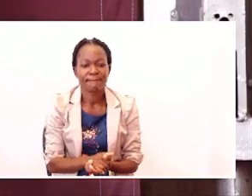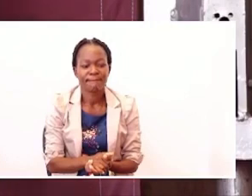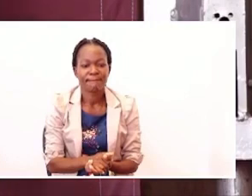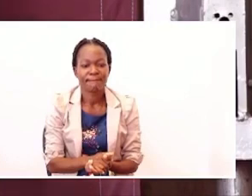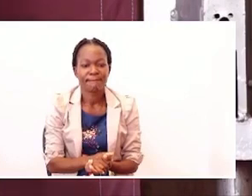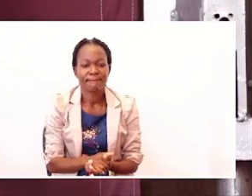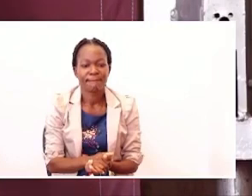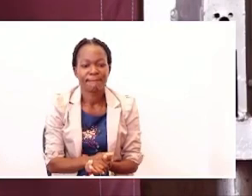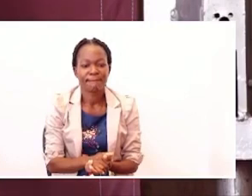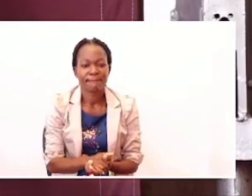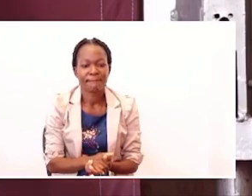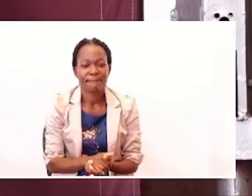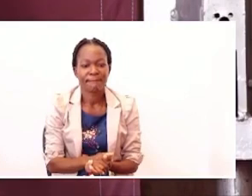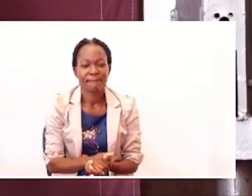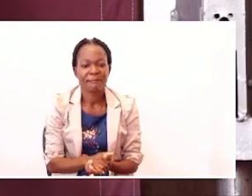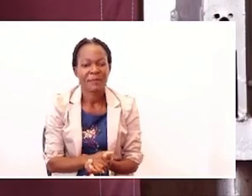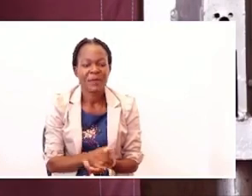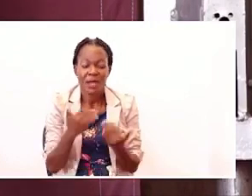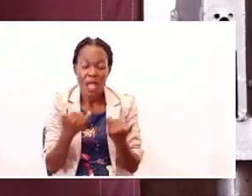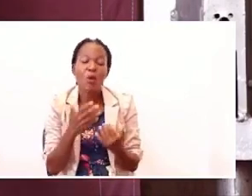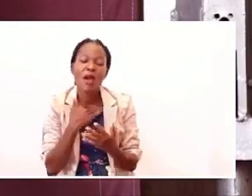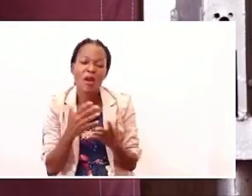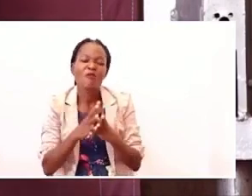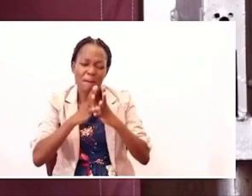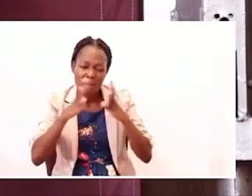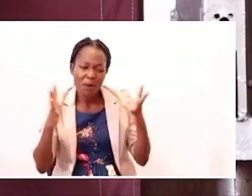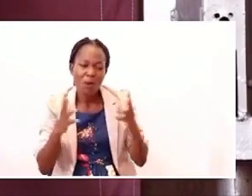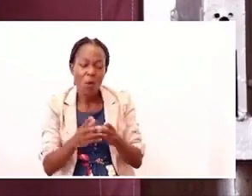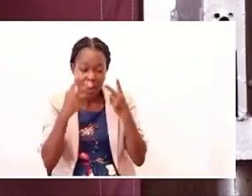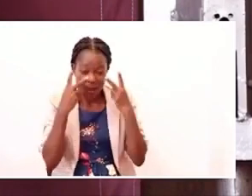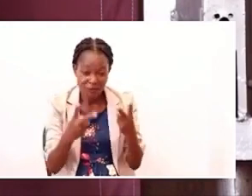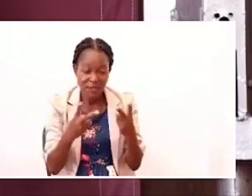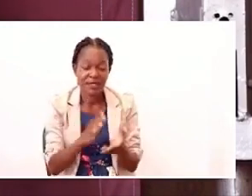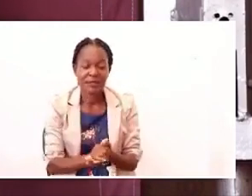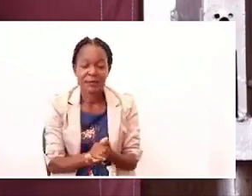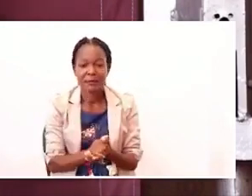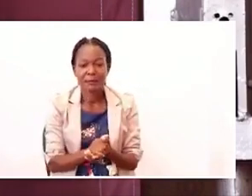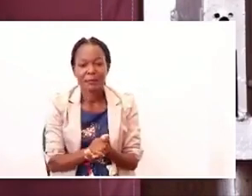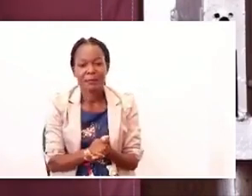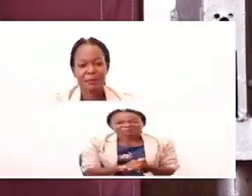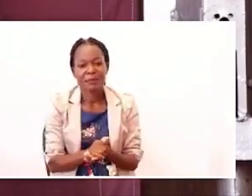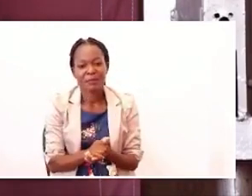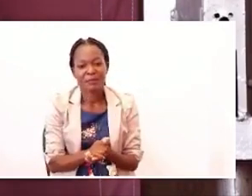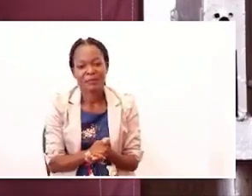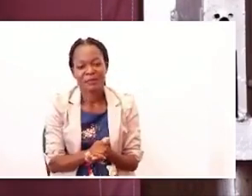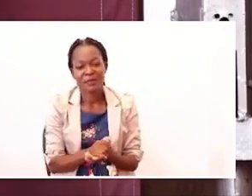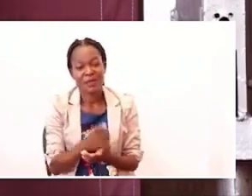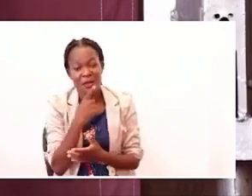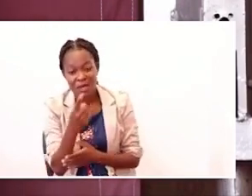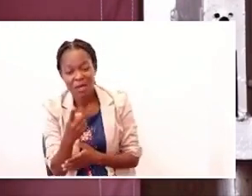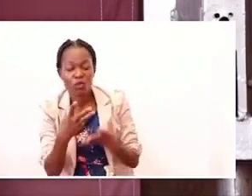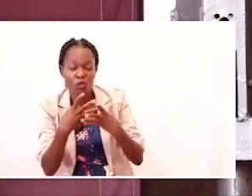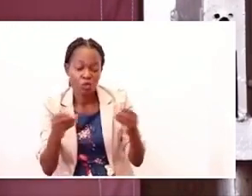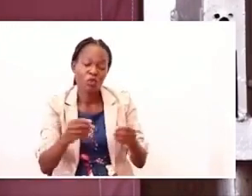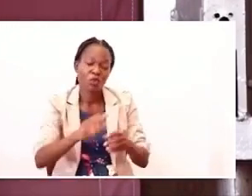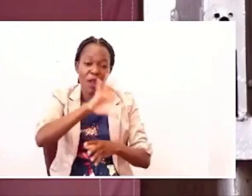There is now increasing evidence that suggests that the solutions to